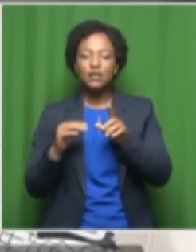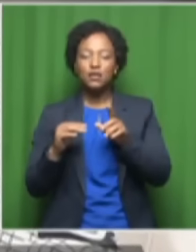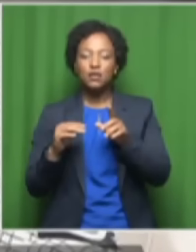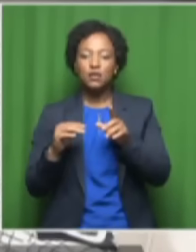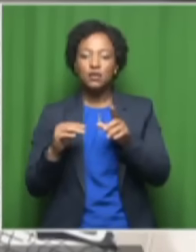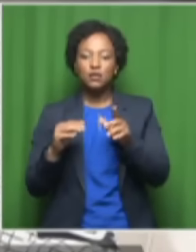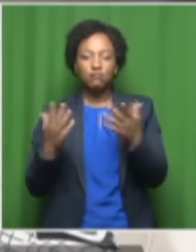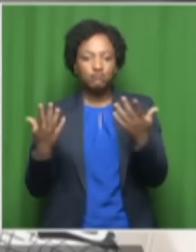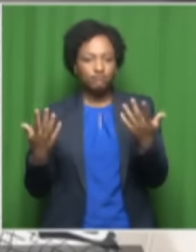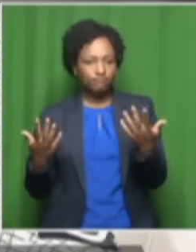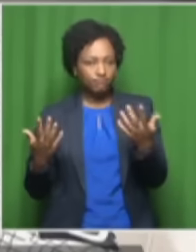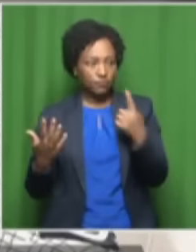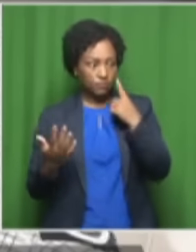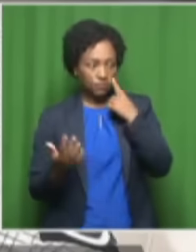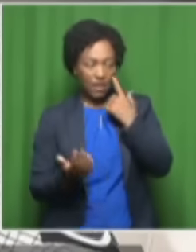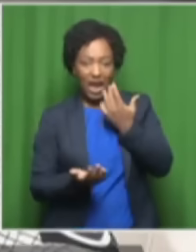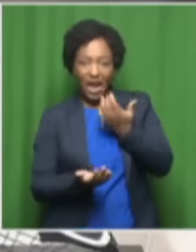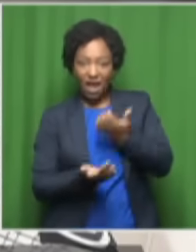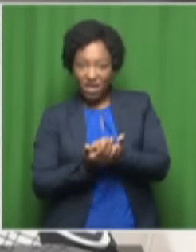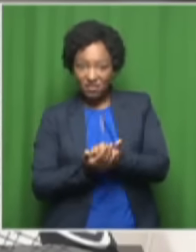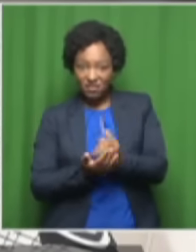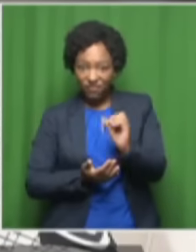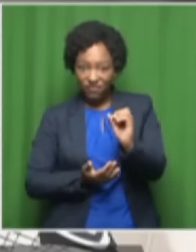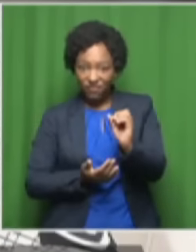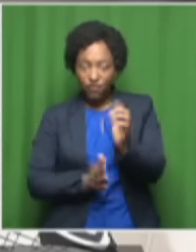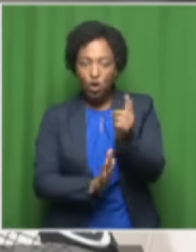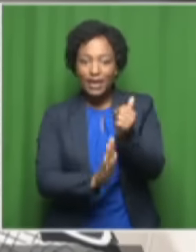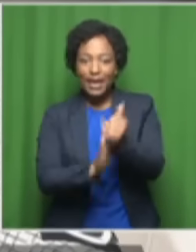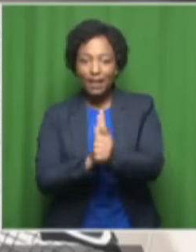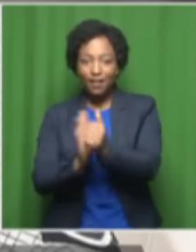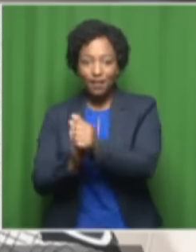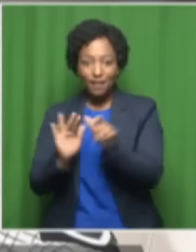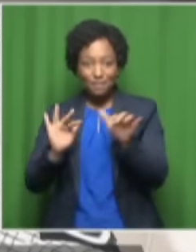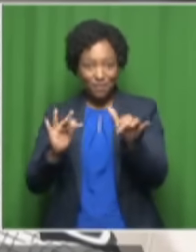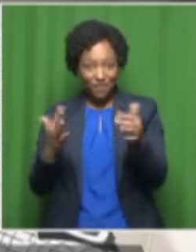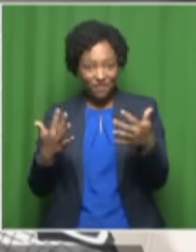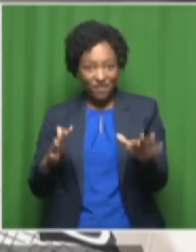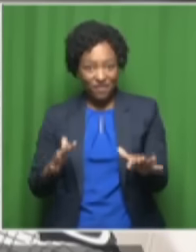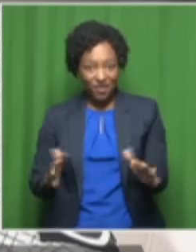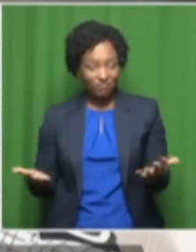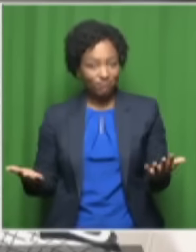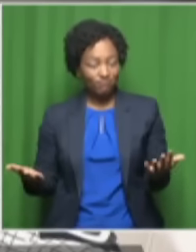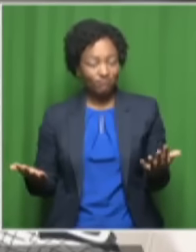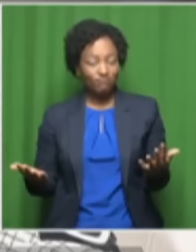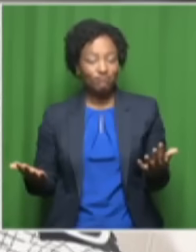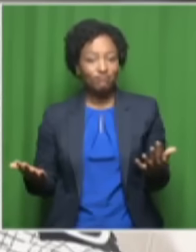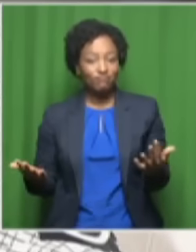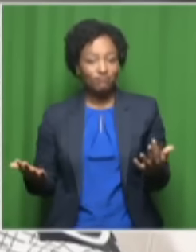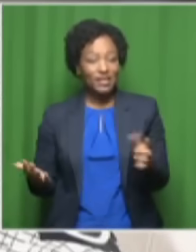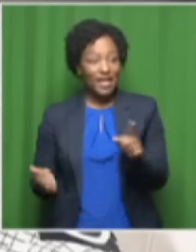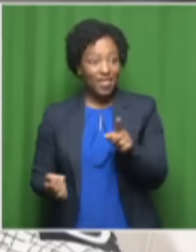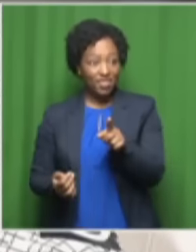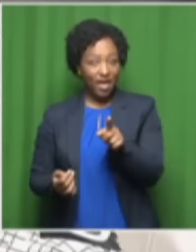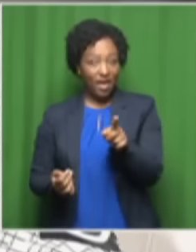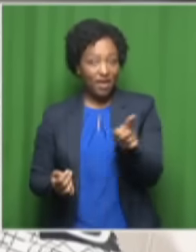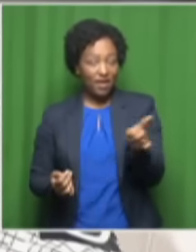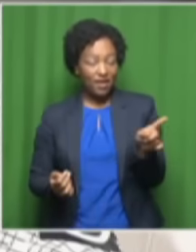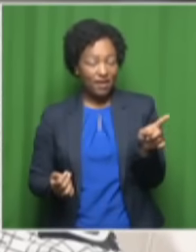Was genocide proof? And I think they're veering in that direction. But make no mistake, there